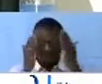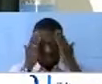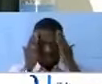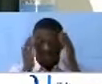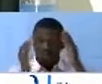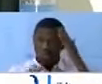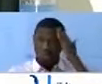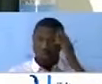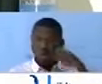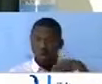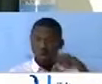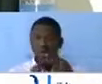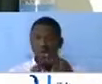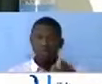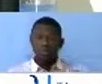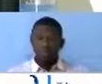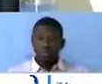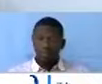seen that machine.